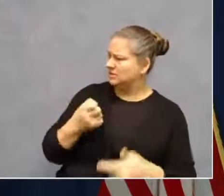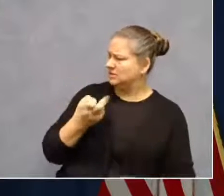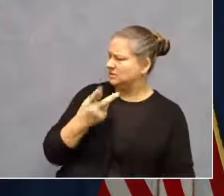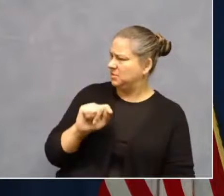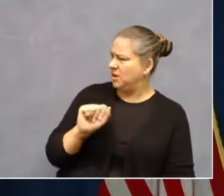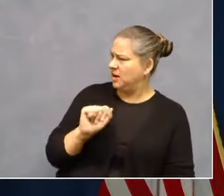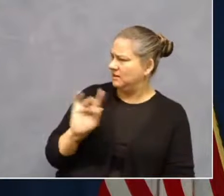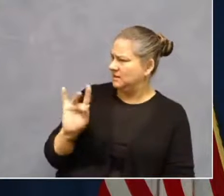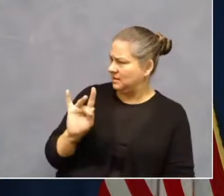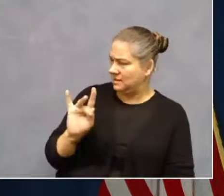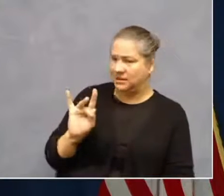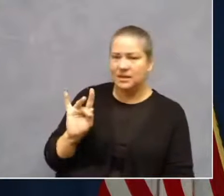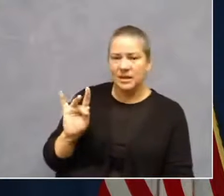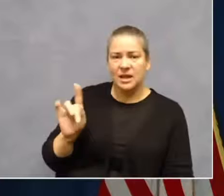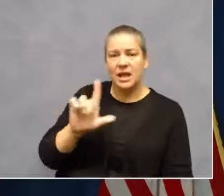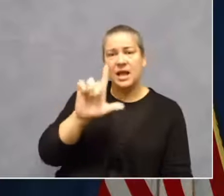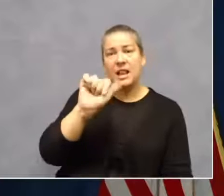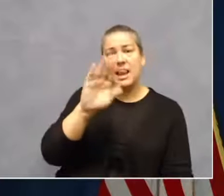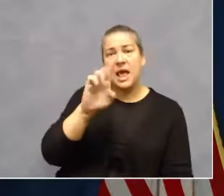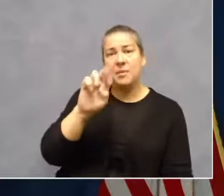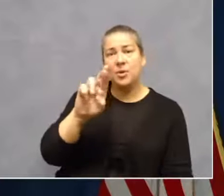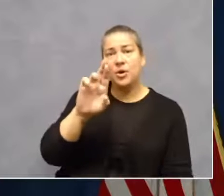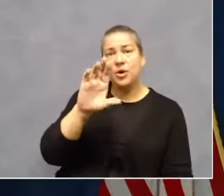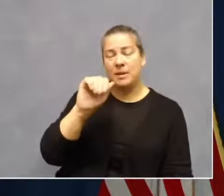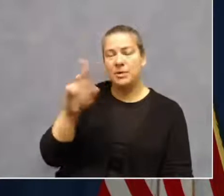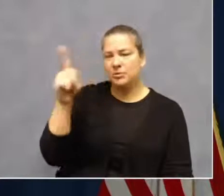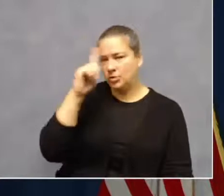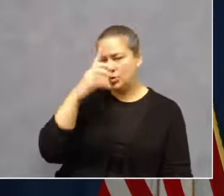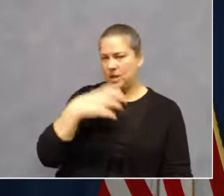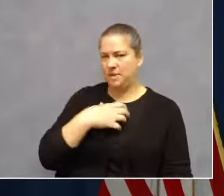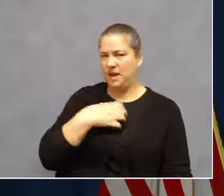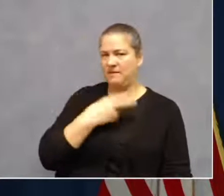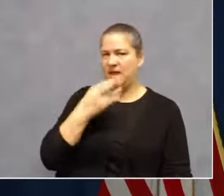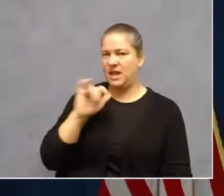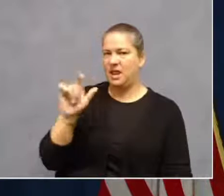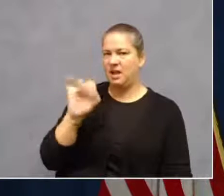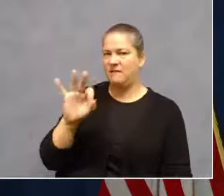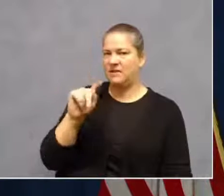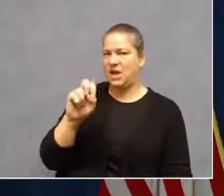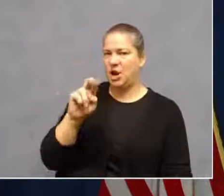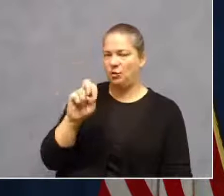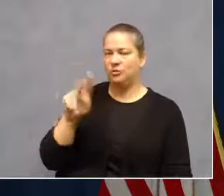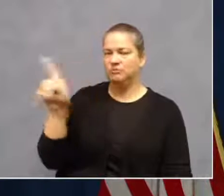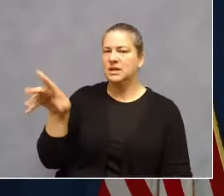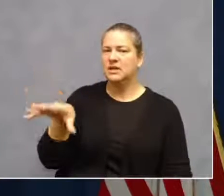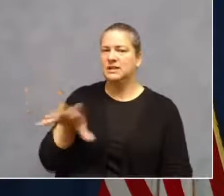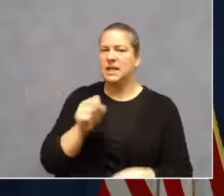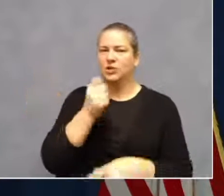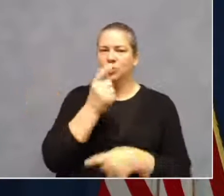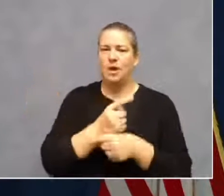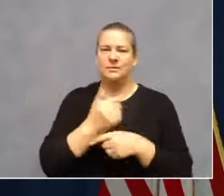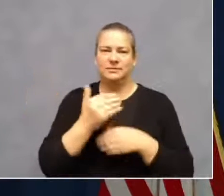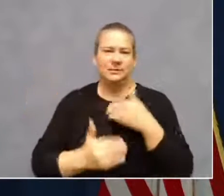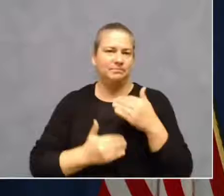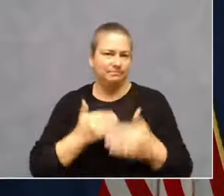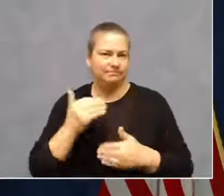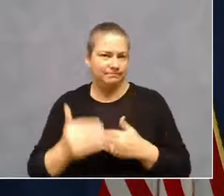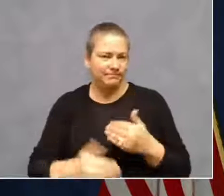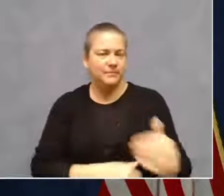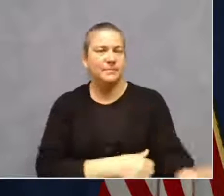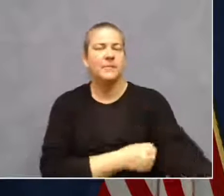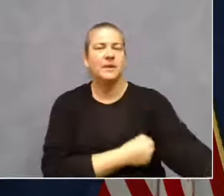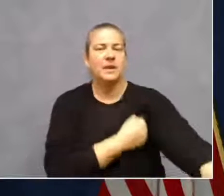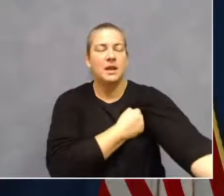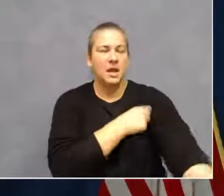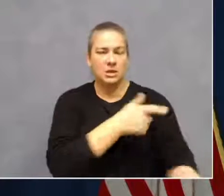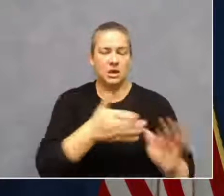So the Labor Cabinet is aware of complaints regarding Hill of Terror and are taking appropriate steps. This is operating in Hart